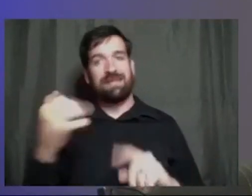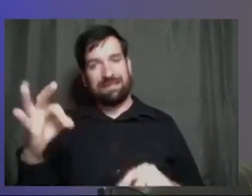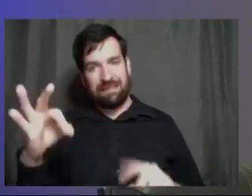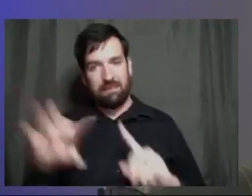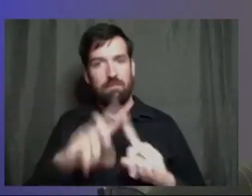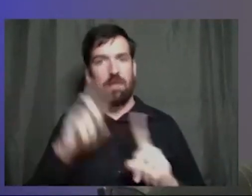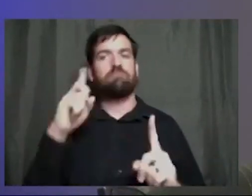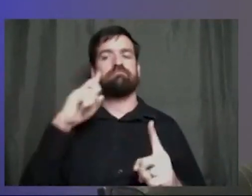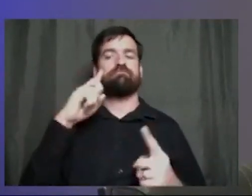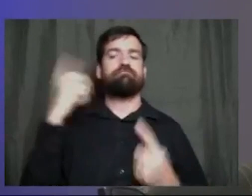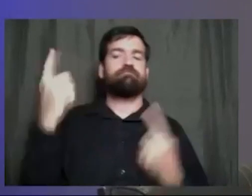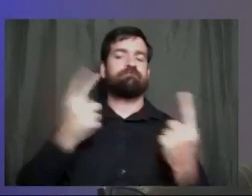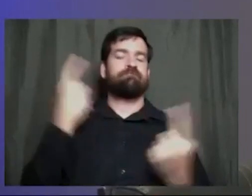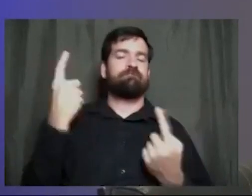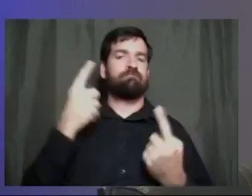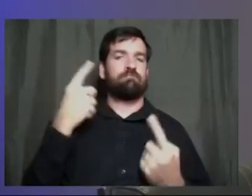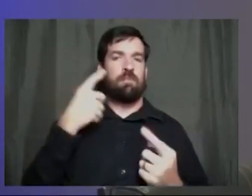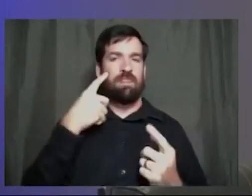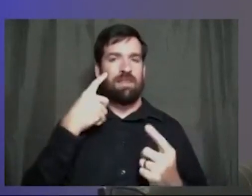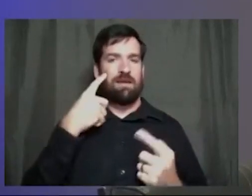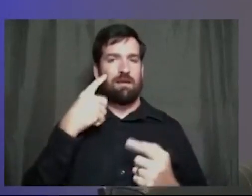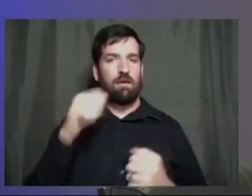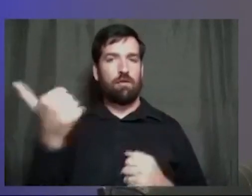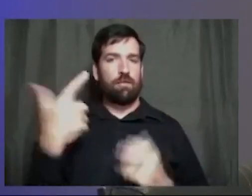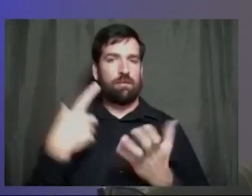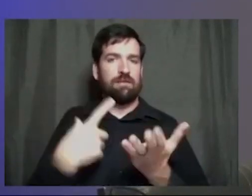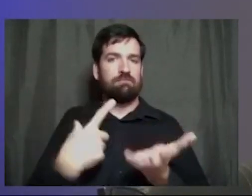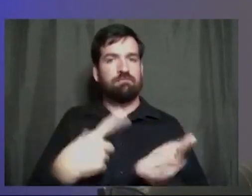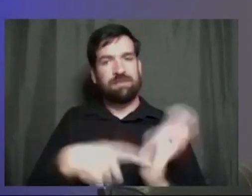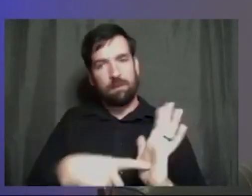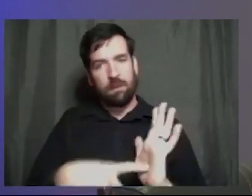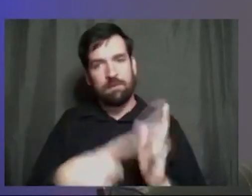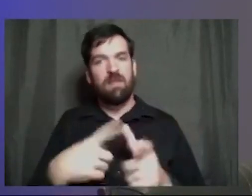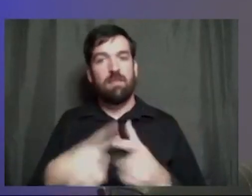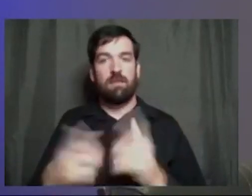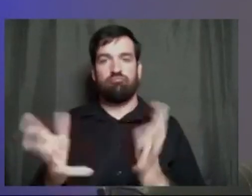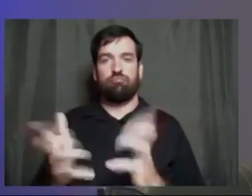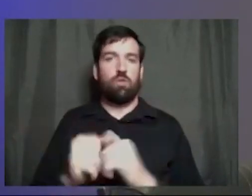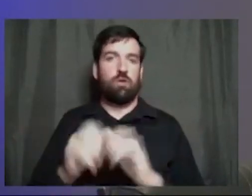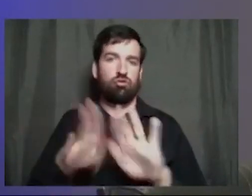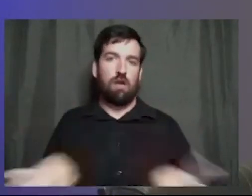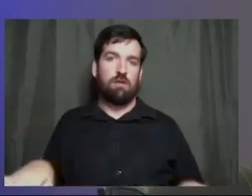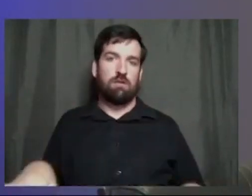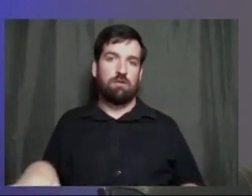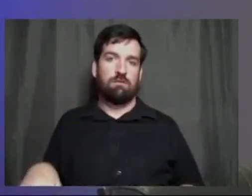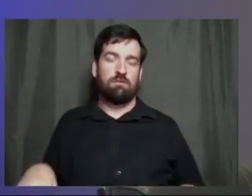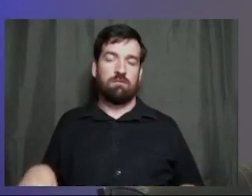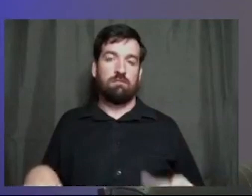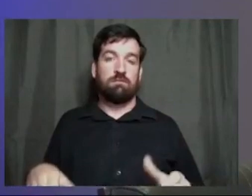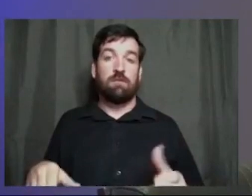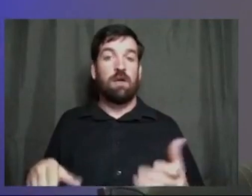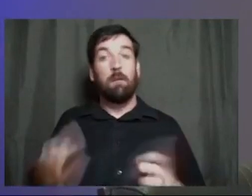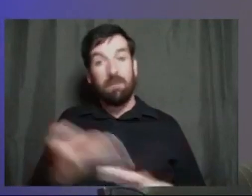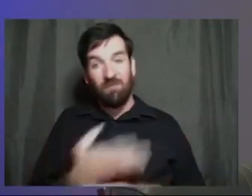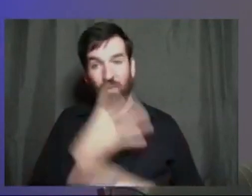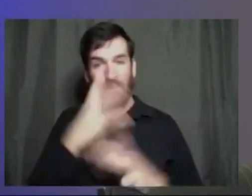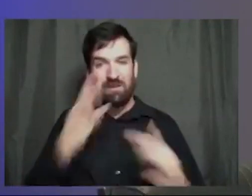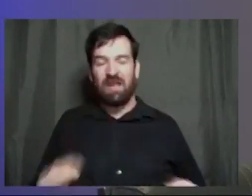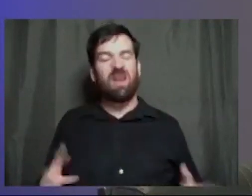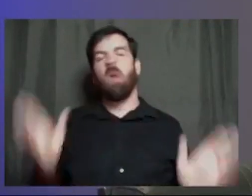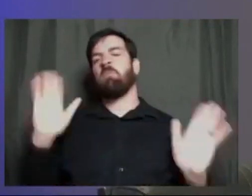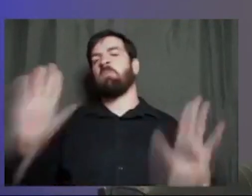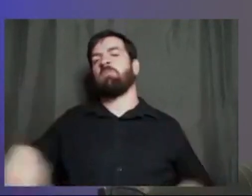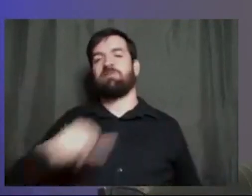other symptoms and talk about it with your child before I would make the decision not to go get seen and not to get tested. I would always err on the side